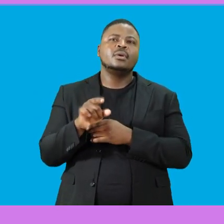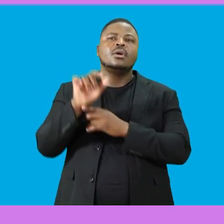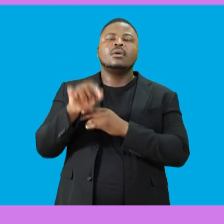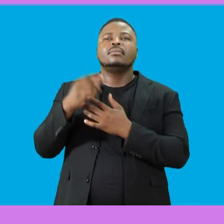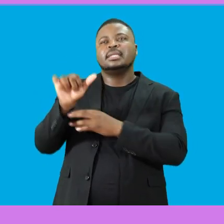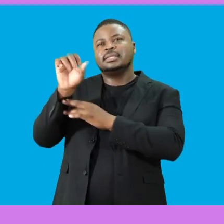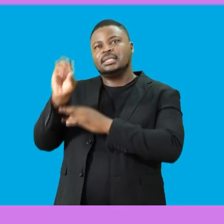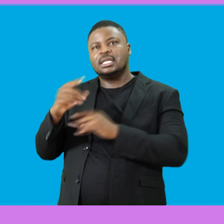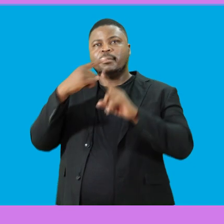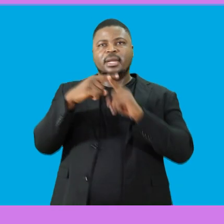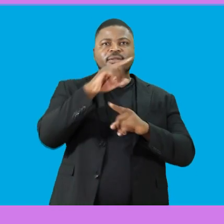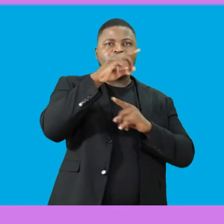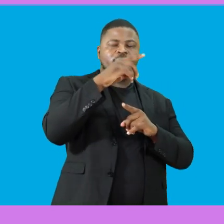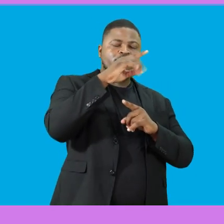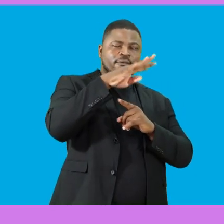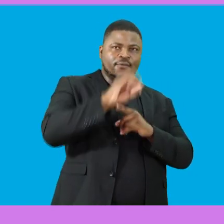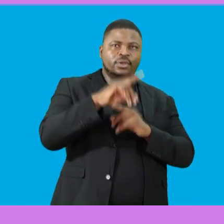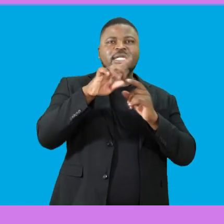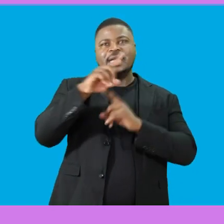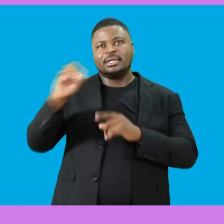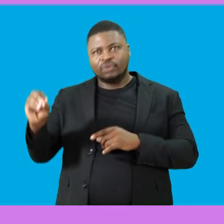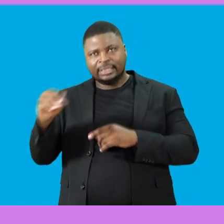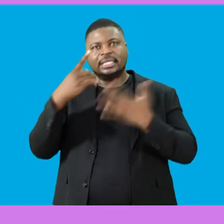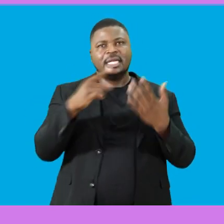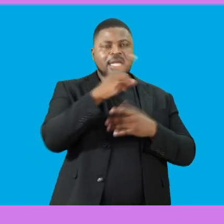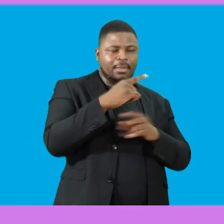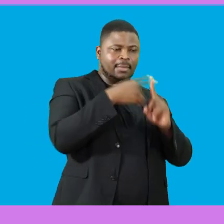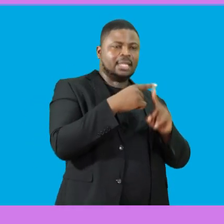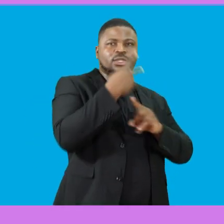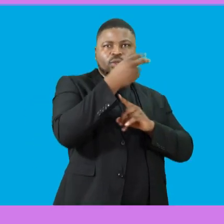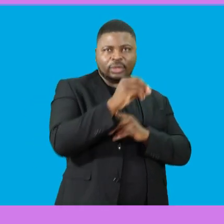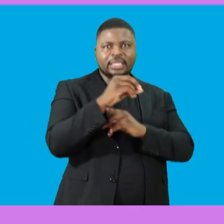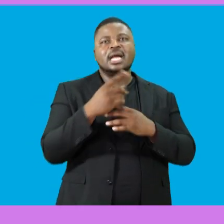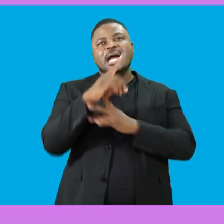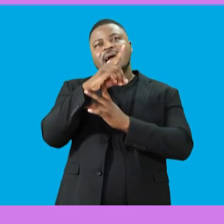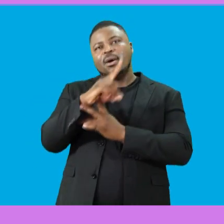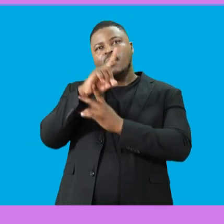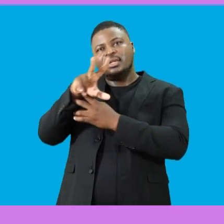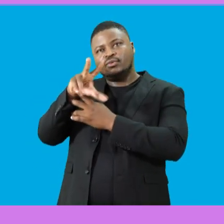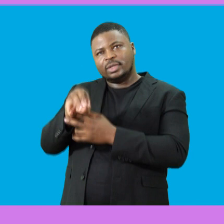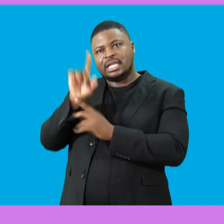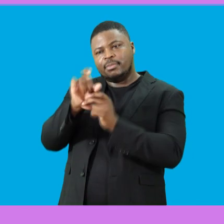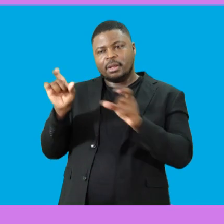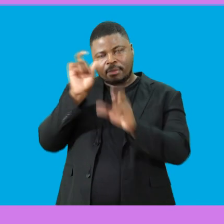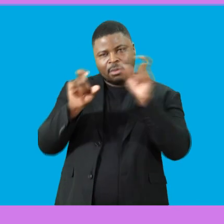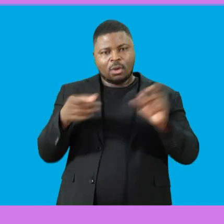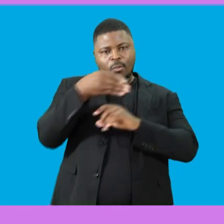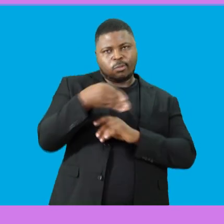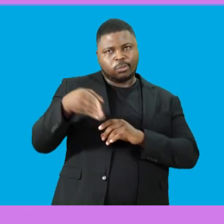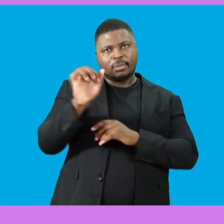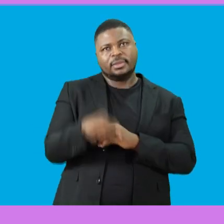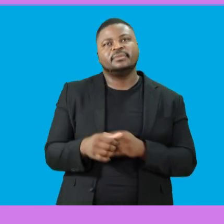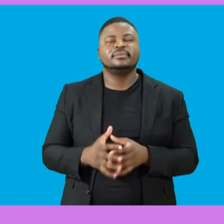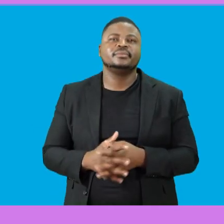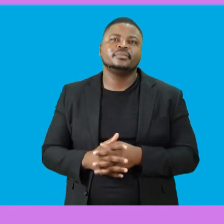calculator. 40 plus 60 gives you 100. 100 plus 20 gives you 120. So we had 120 people in the